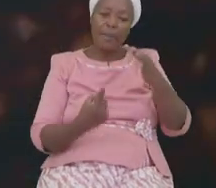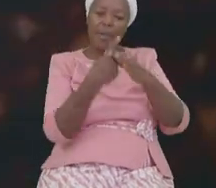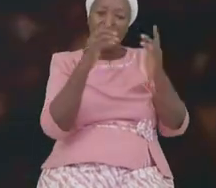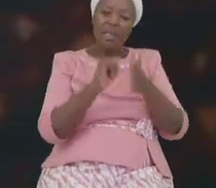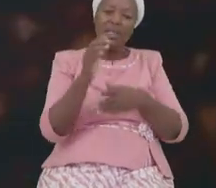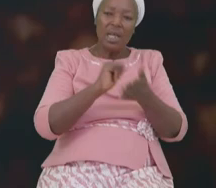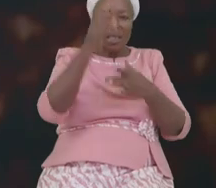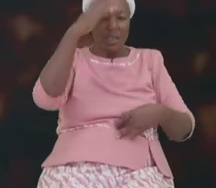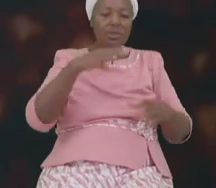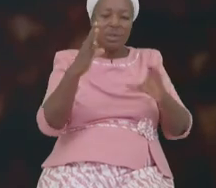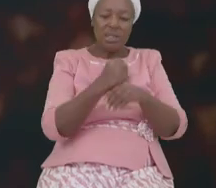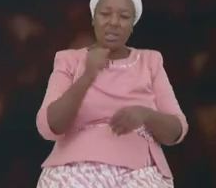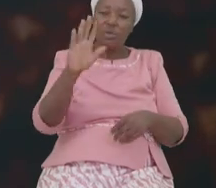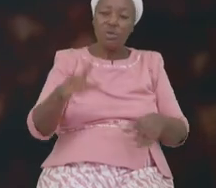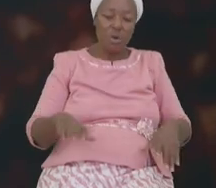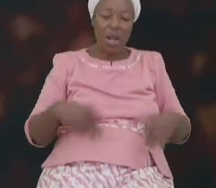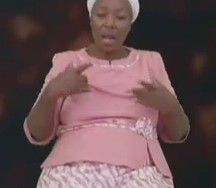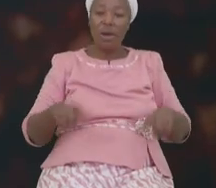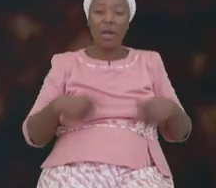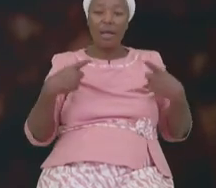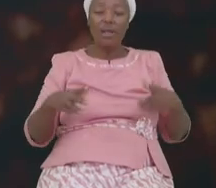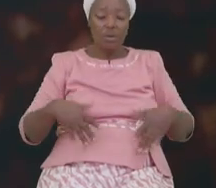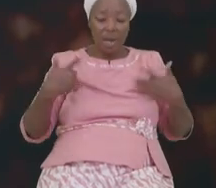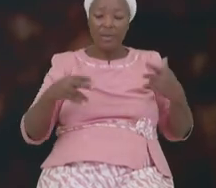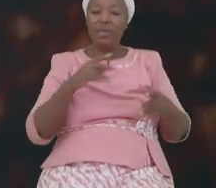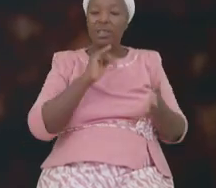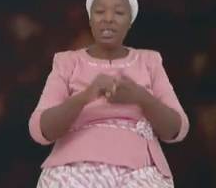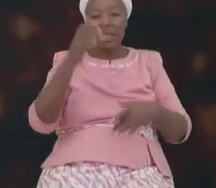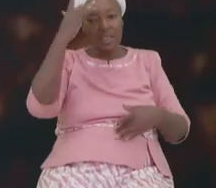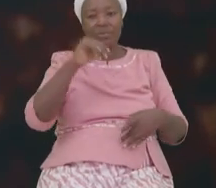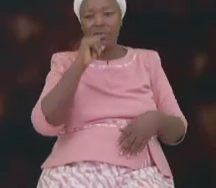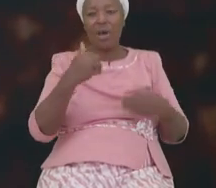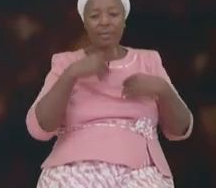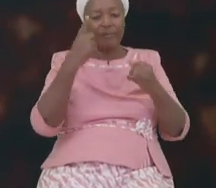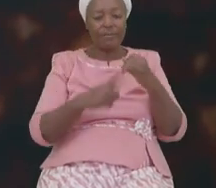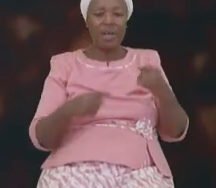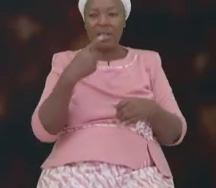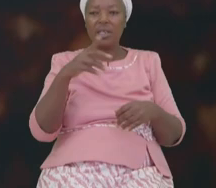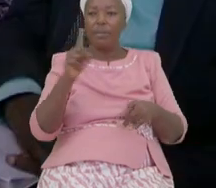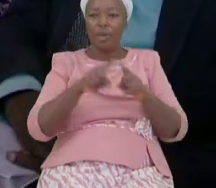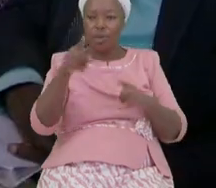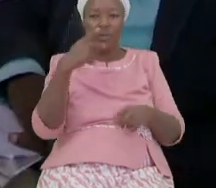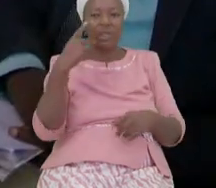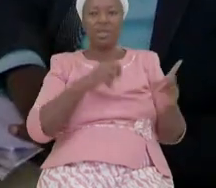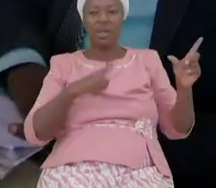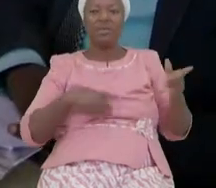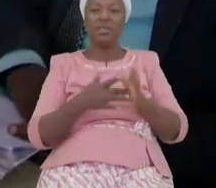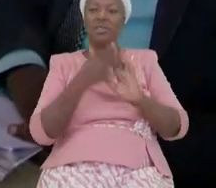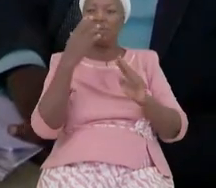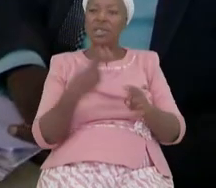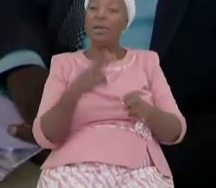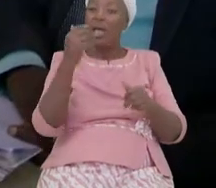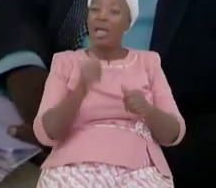take your life, sickness will not have the final say, you will see the Lord.